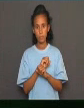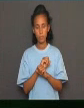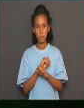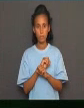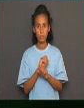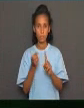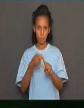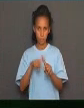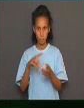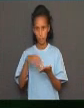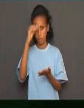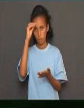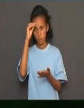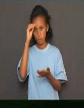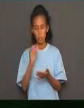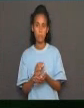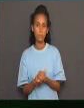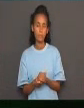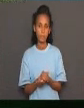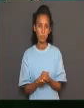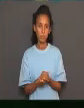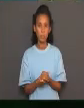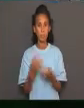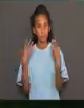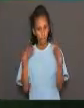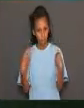Let's get back to our lesson.